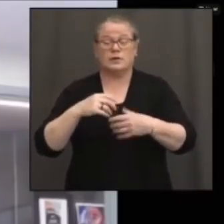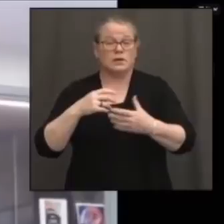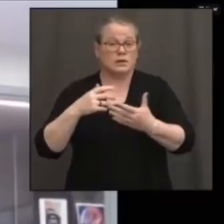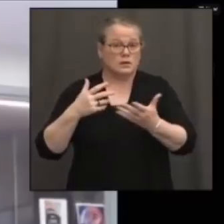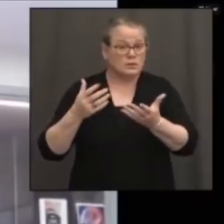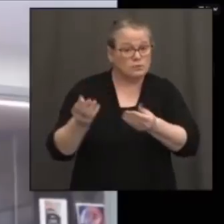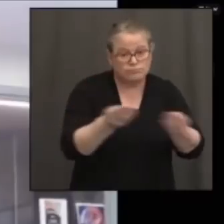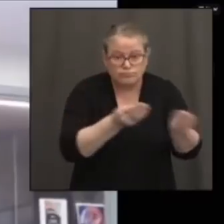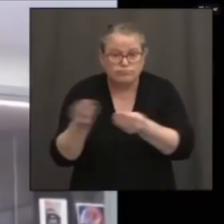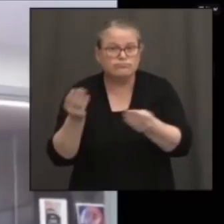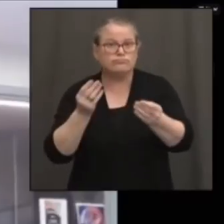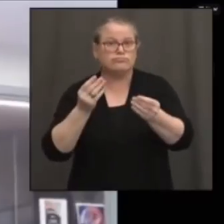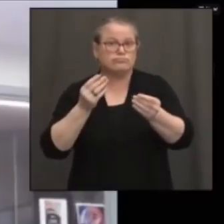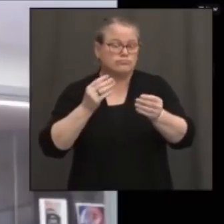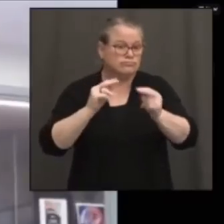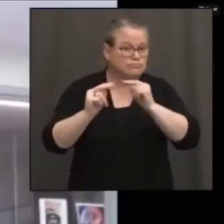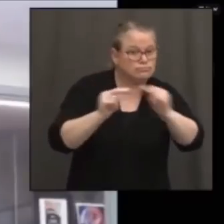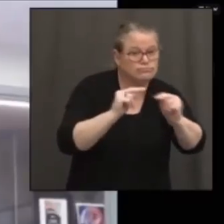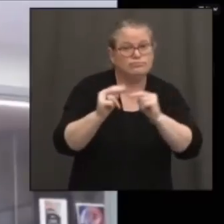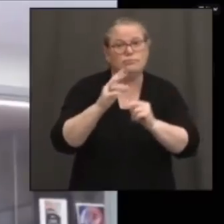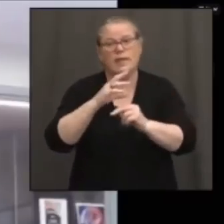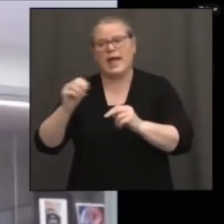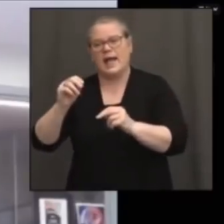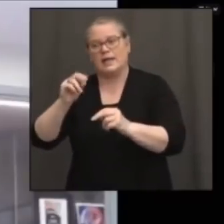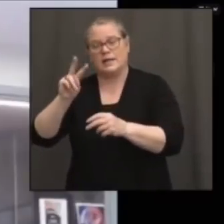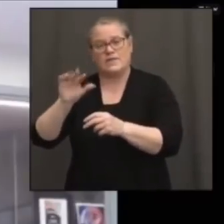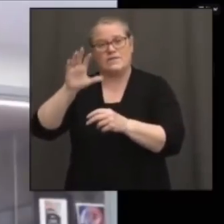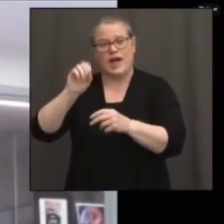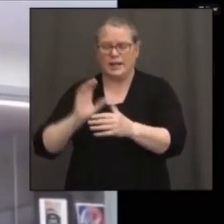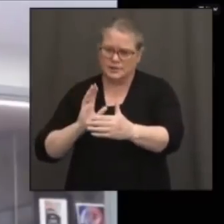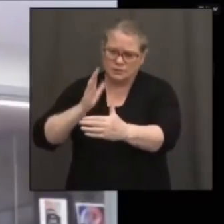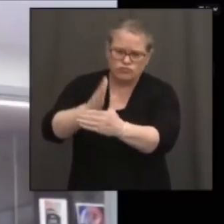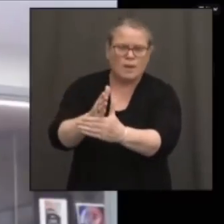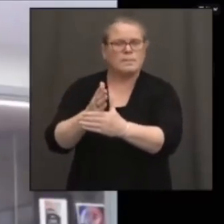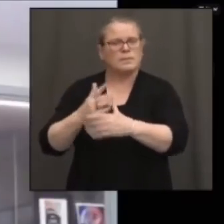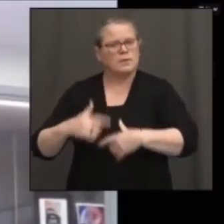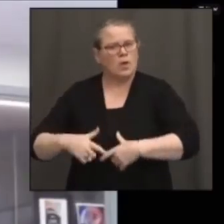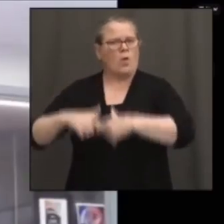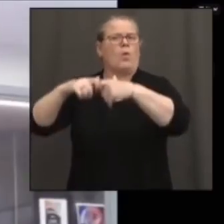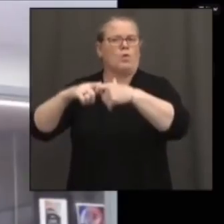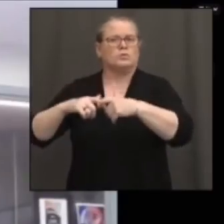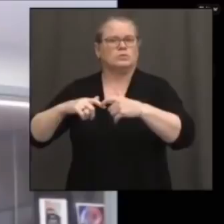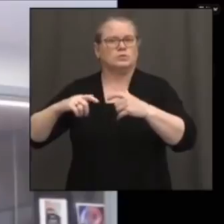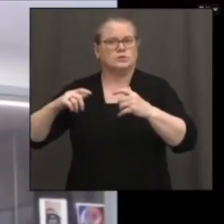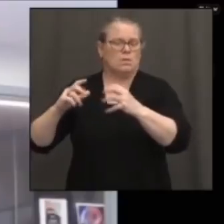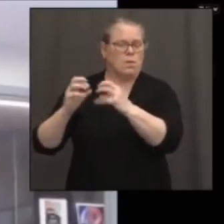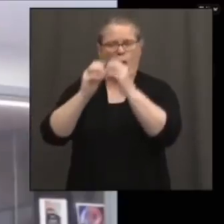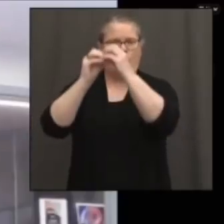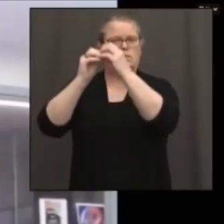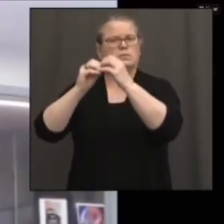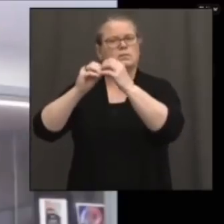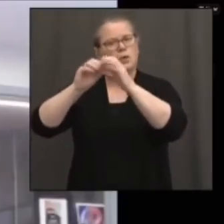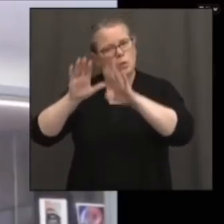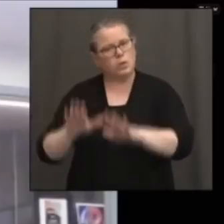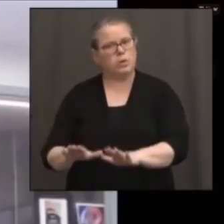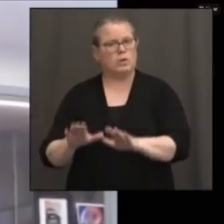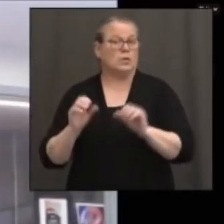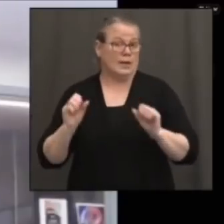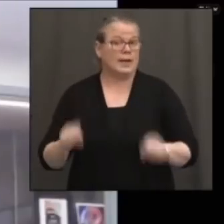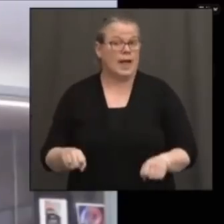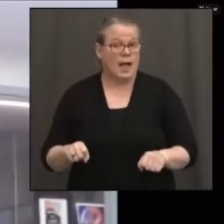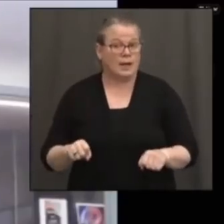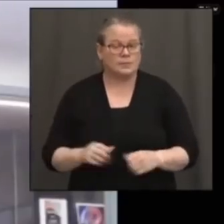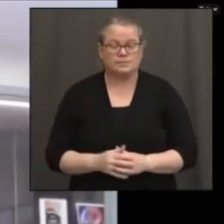of violence and prevent that retaliation from happening as a result of a violent incident. We're working with partners throughout the